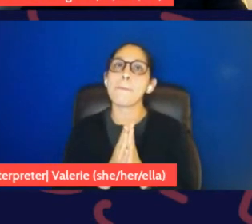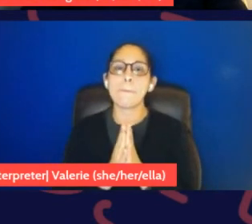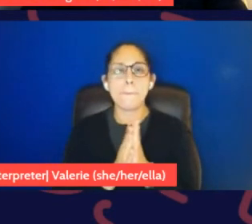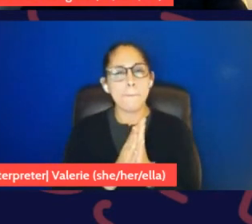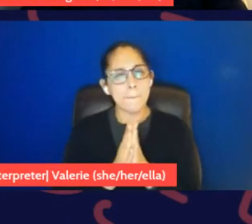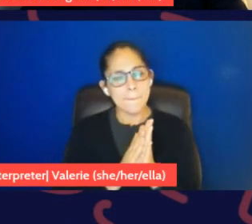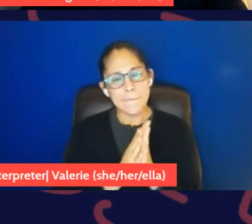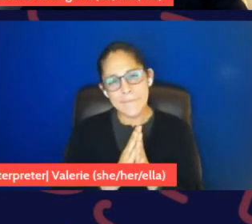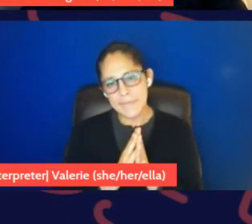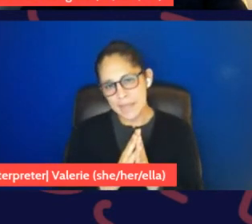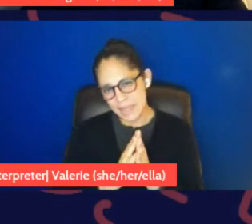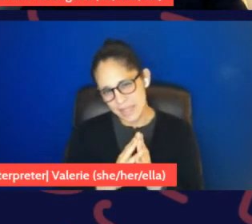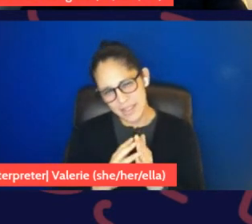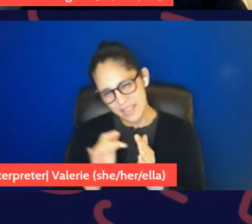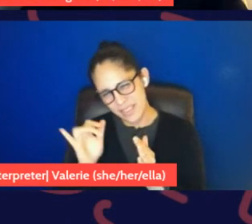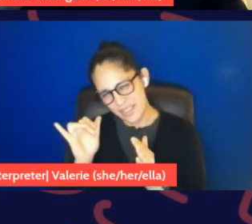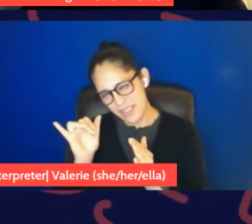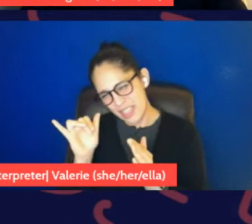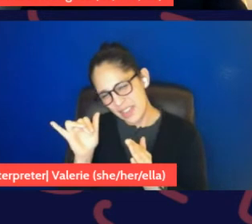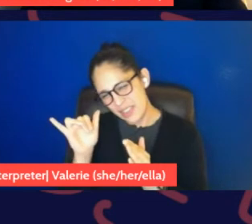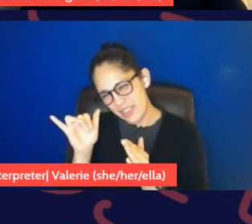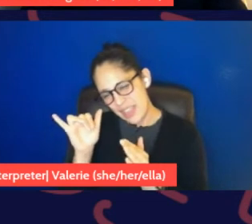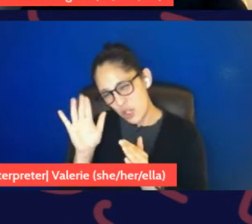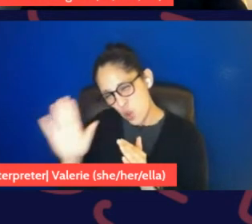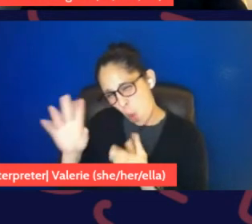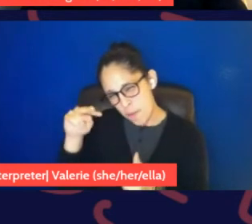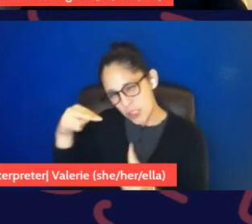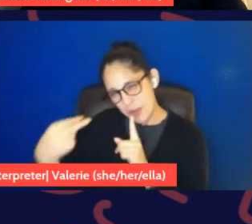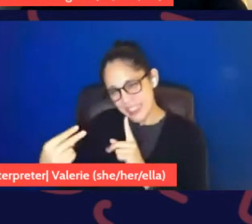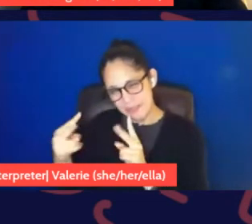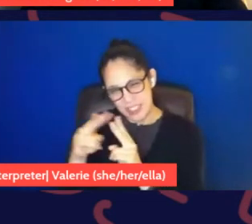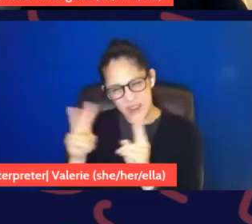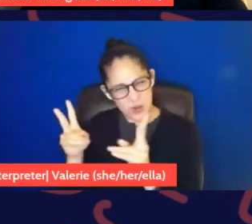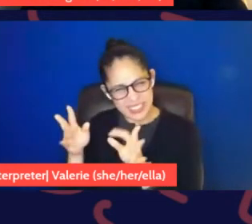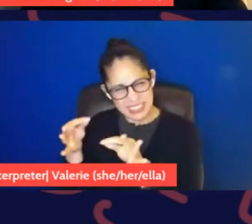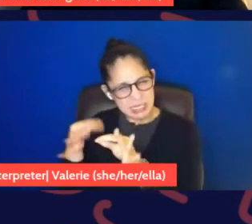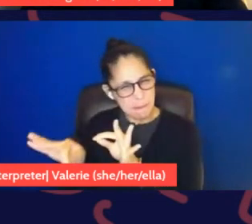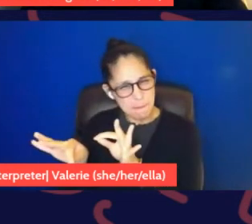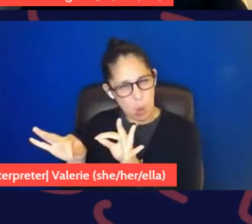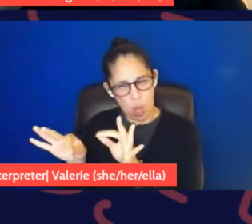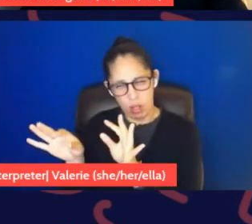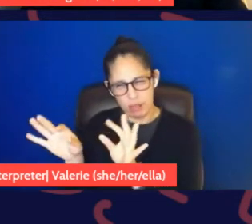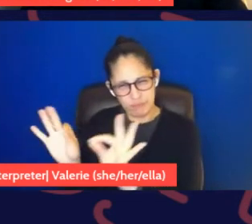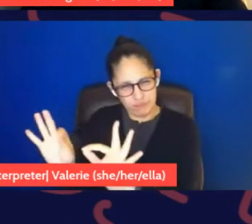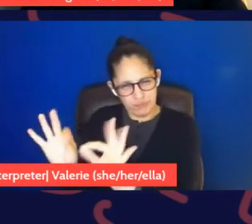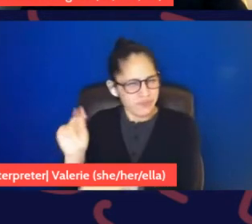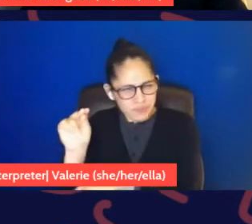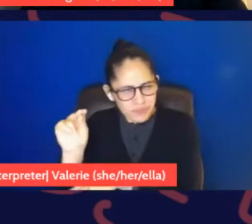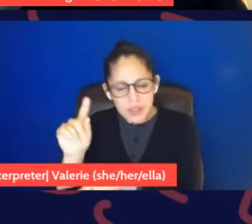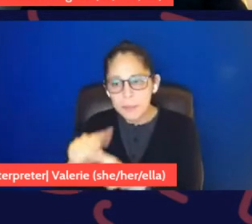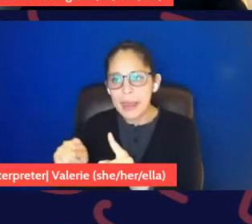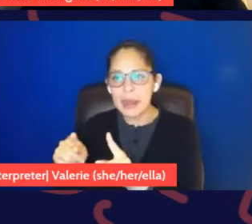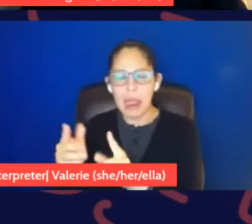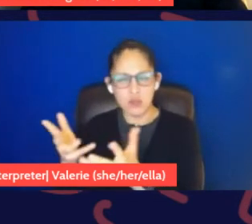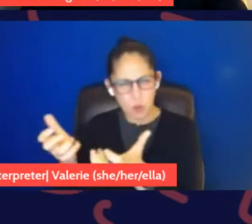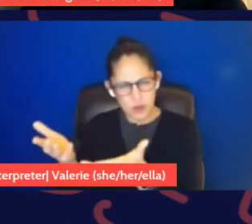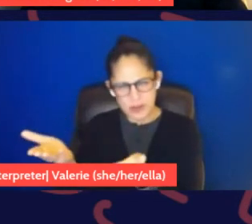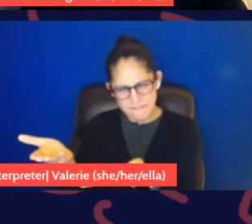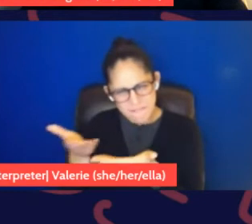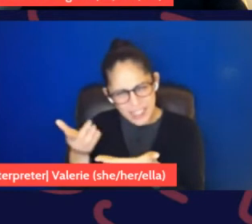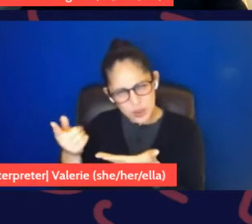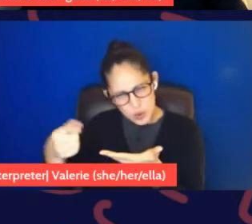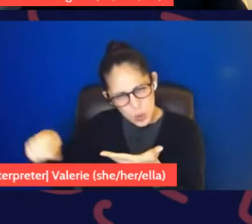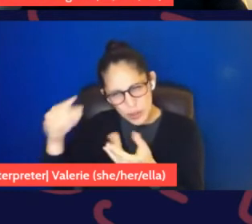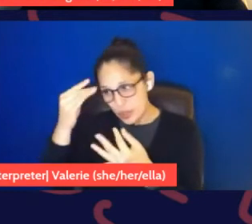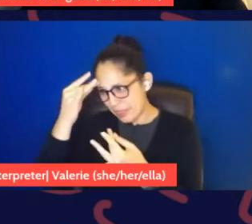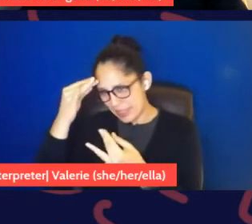that you're seeing it as a reductionist way, but I will invite you just to think about how